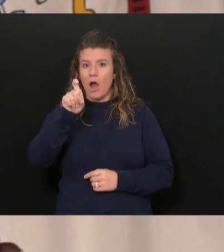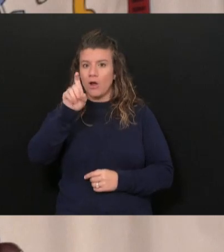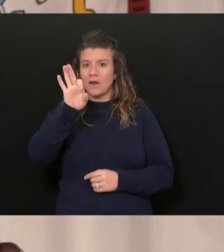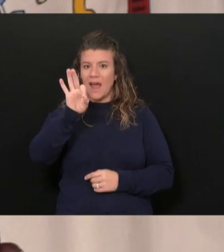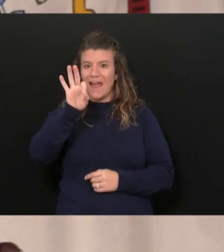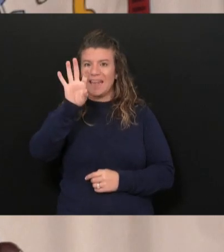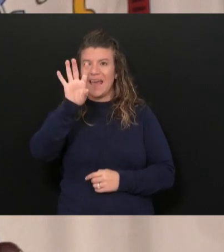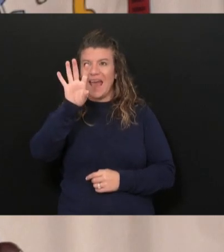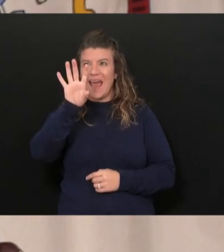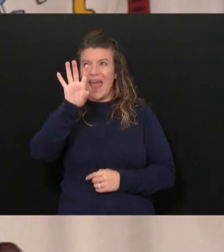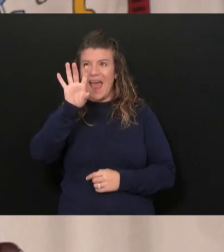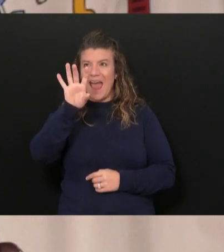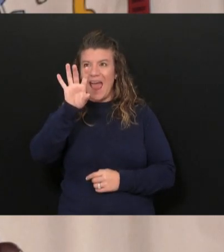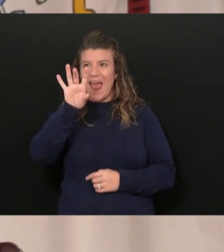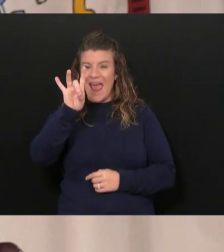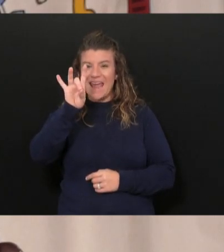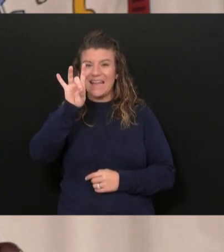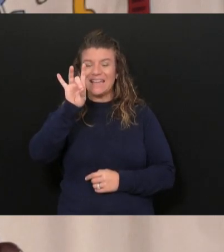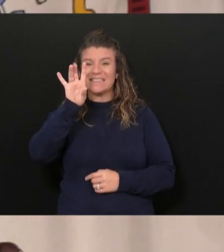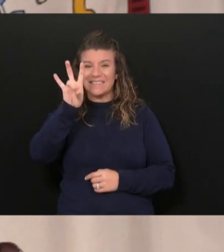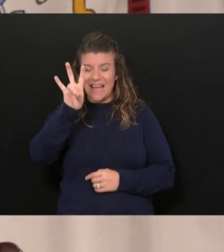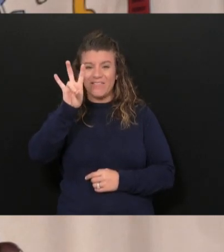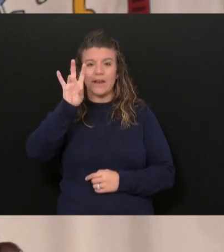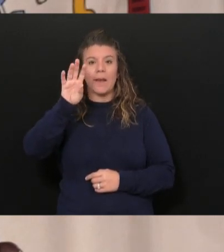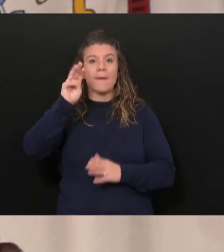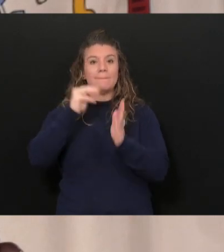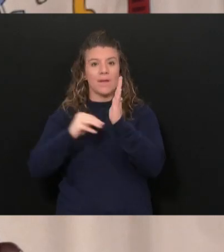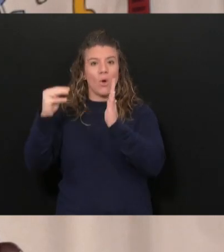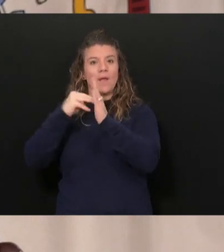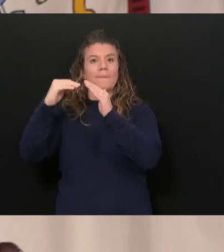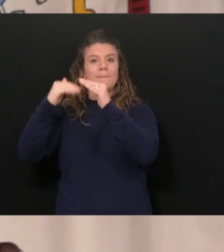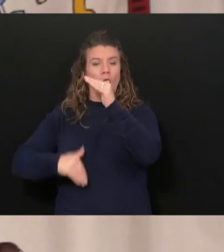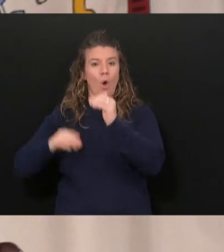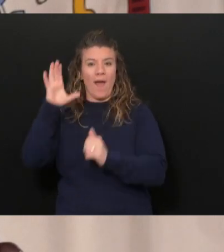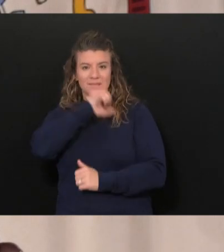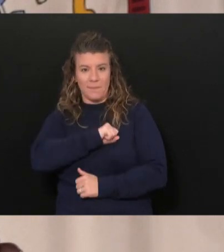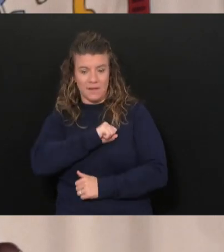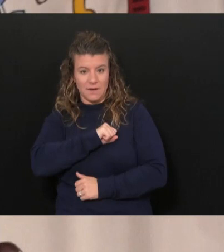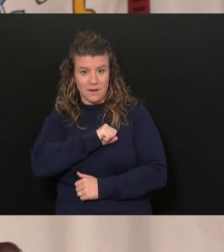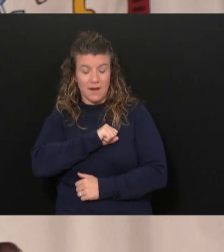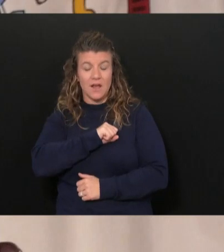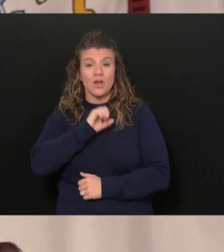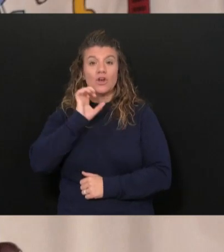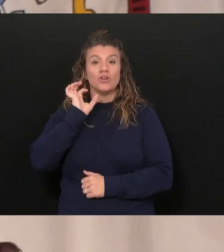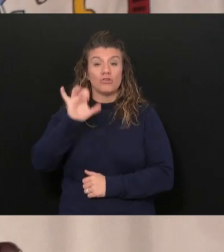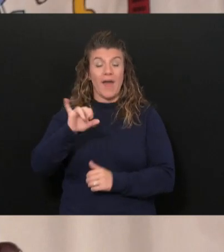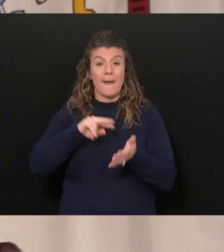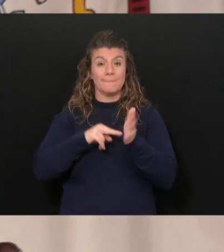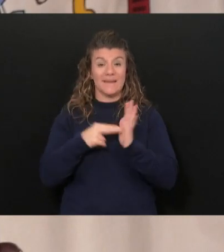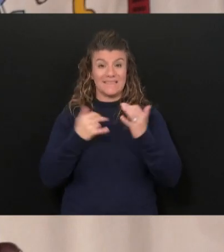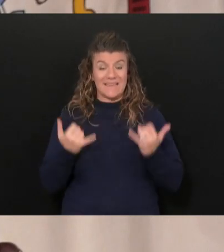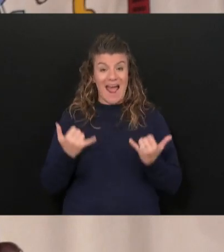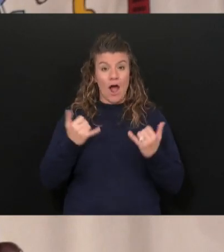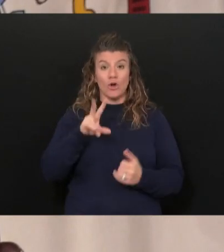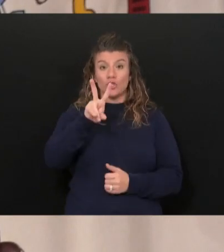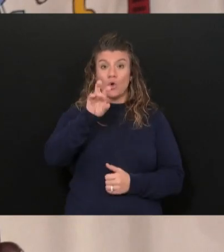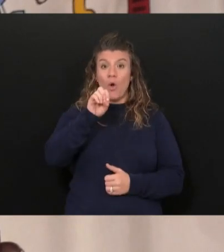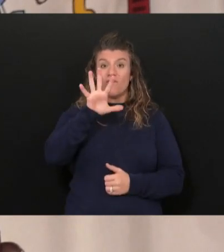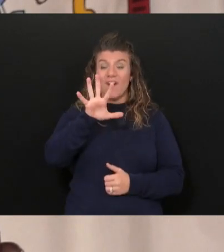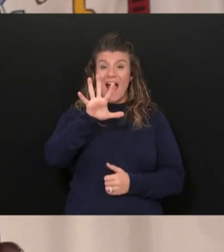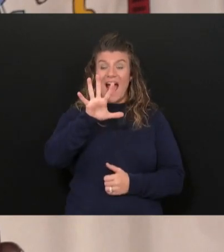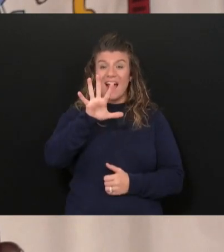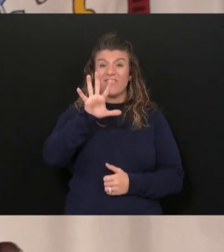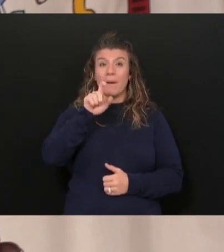$198.7 million below estimate, which puts us year-to-date $205.6